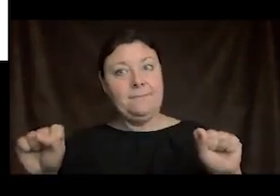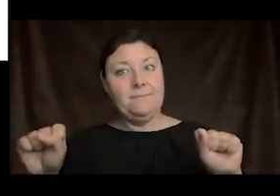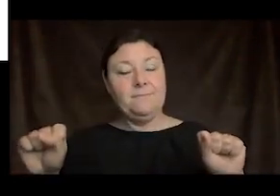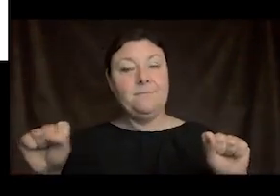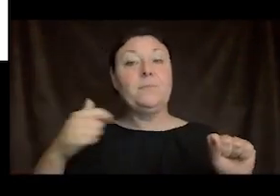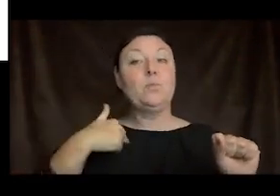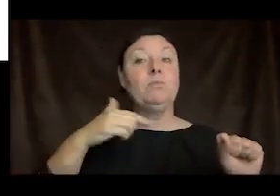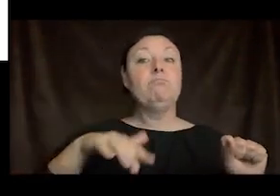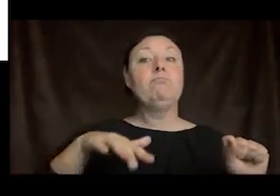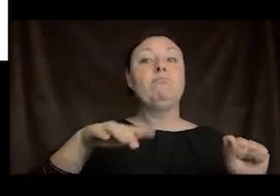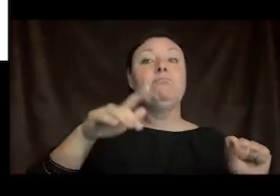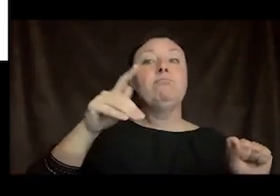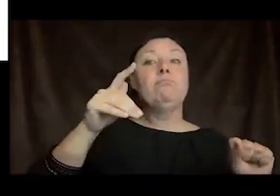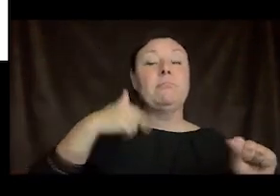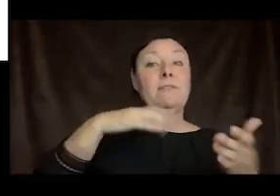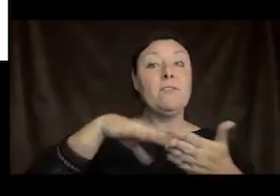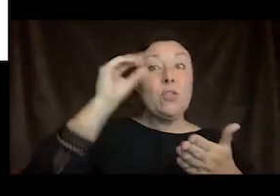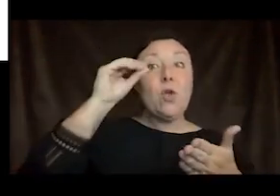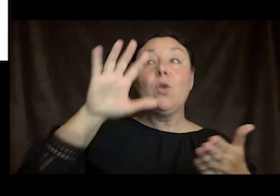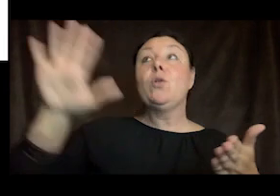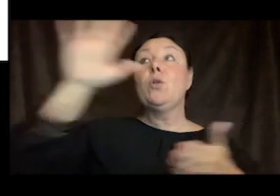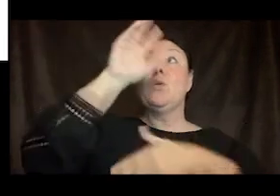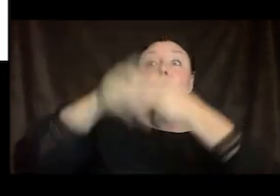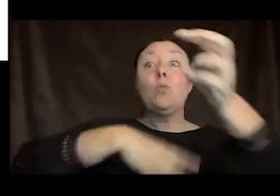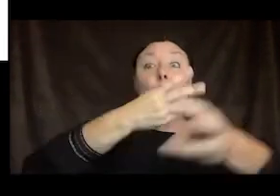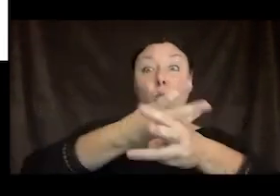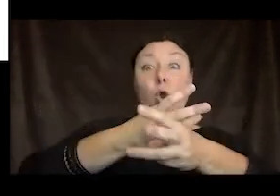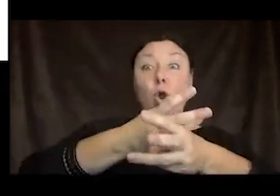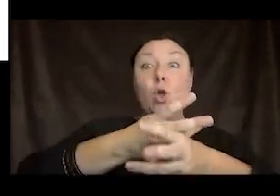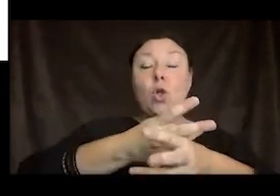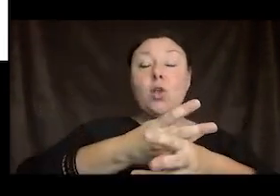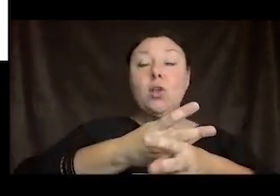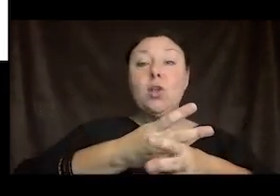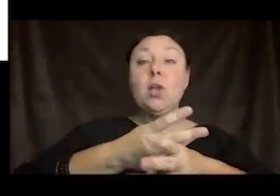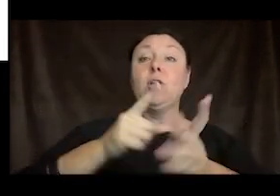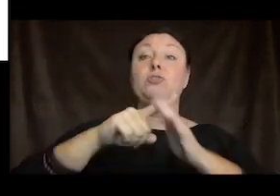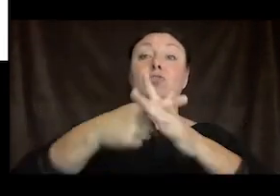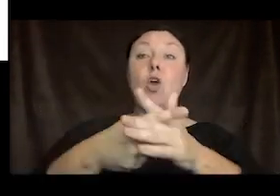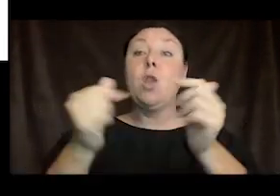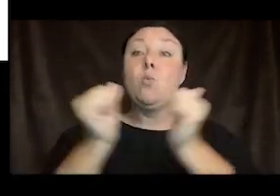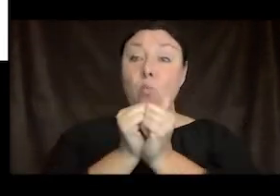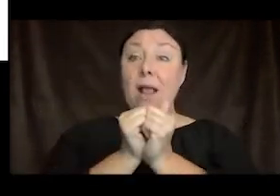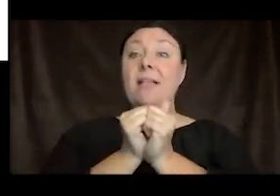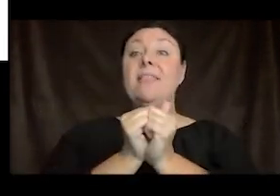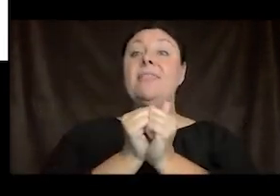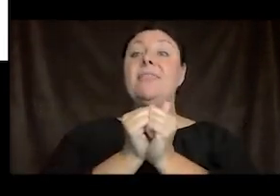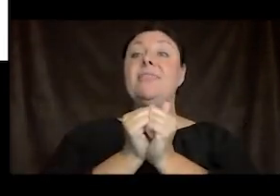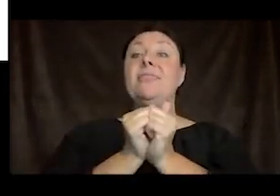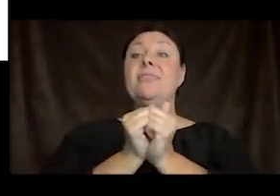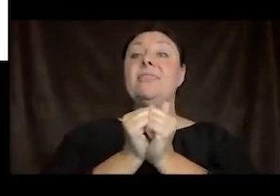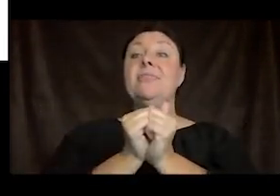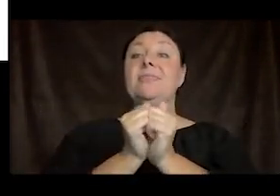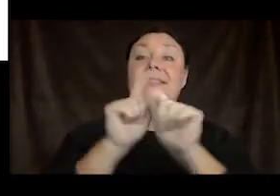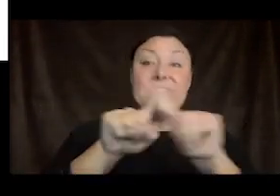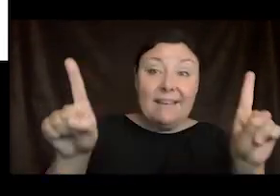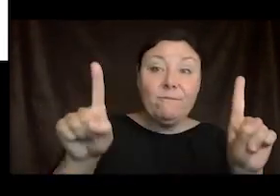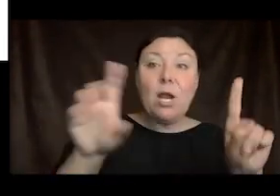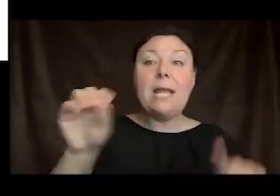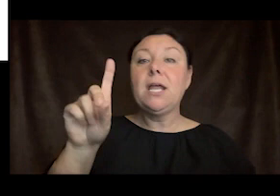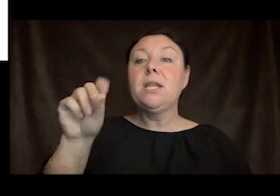geographic place around the world that I've done work, that starting with the difference and dominance